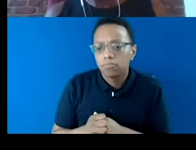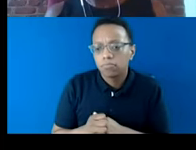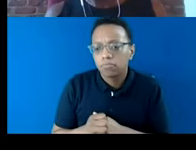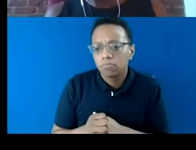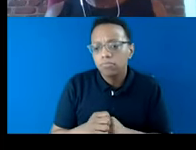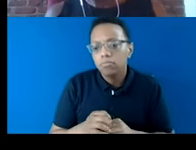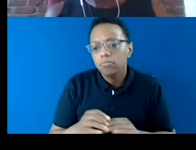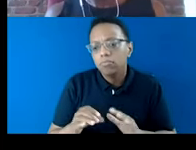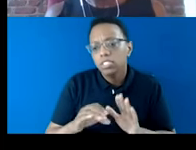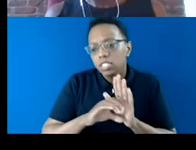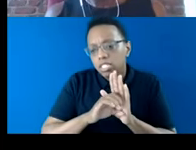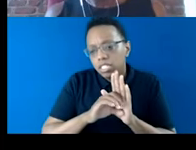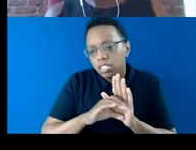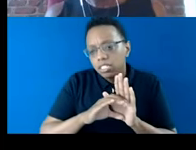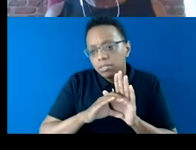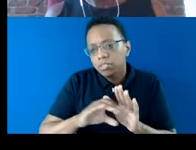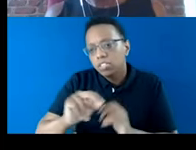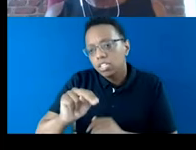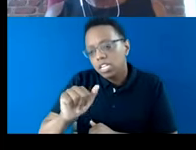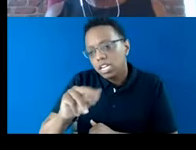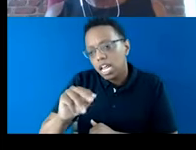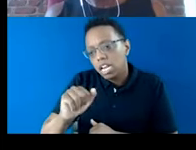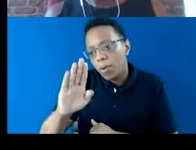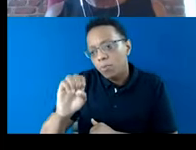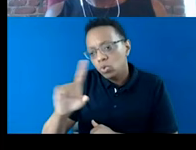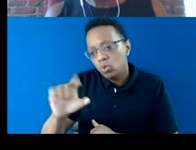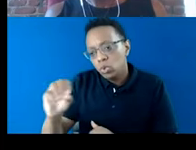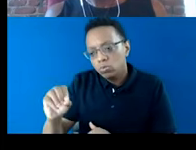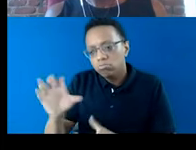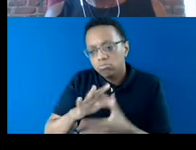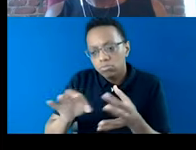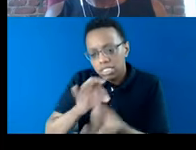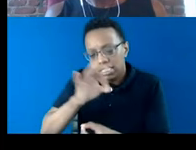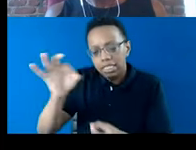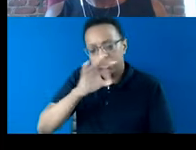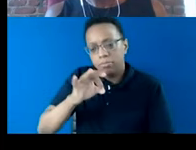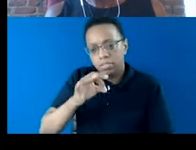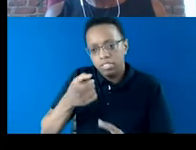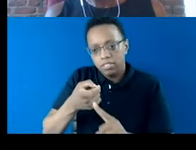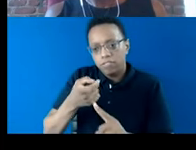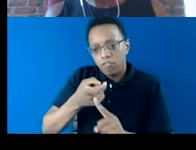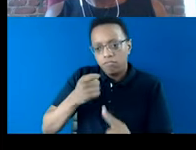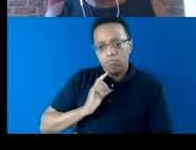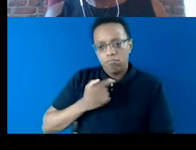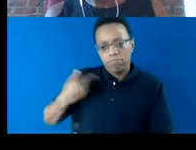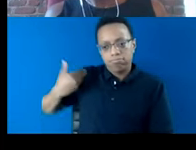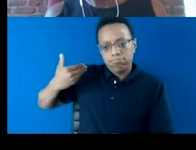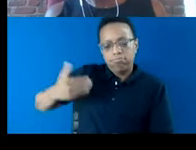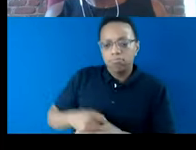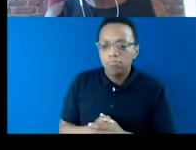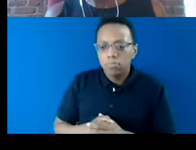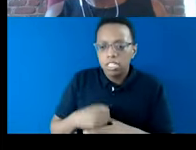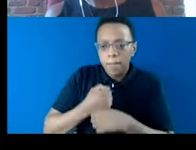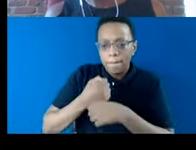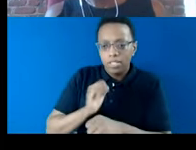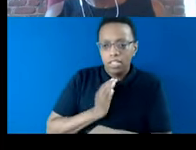Nana Buju. That's our spirit beings from who we descend, making wild rice. And